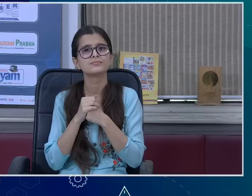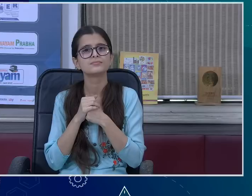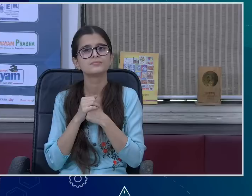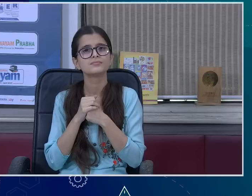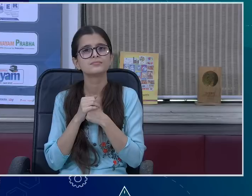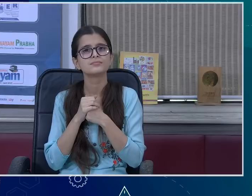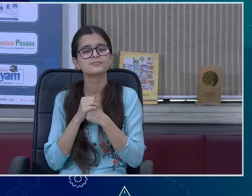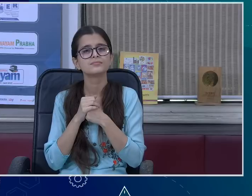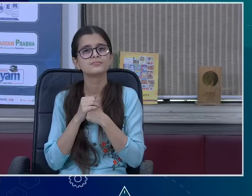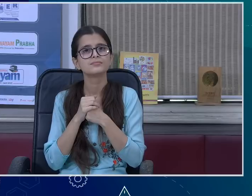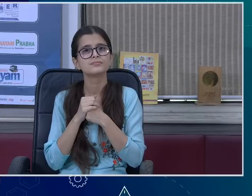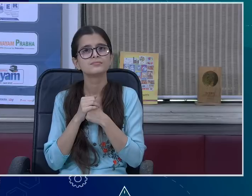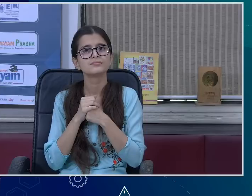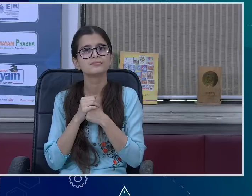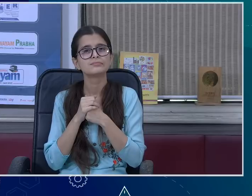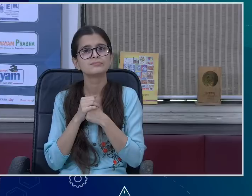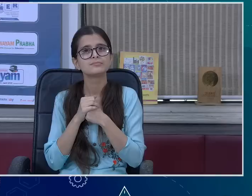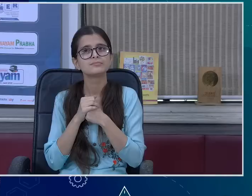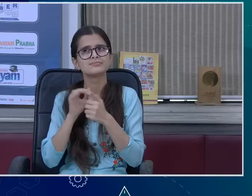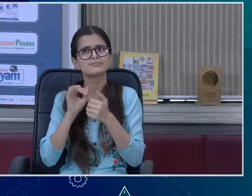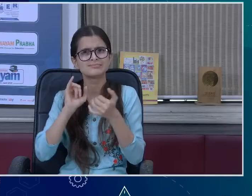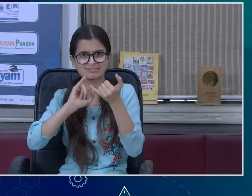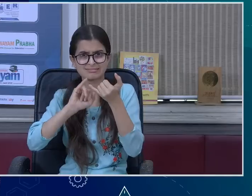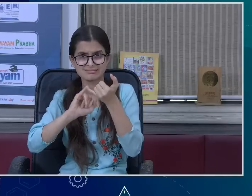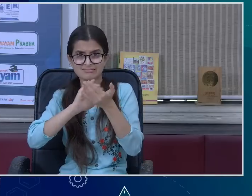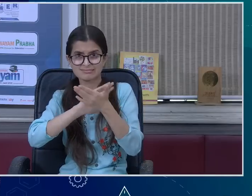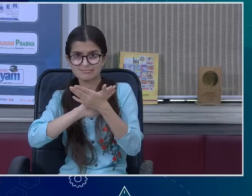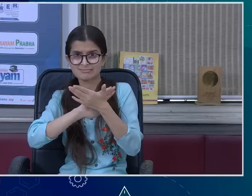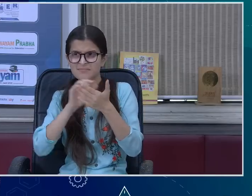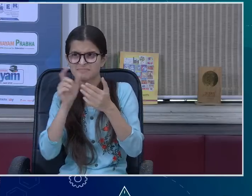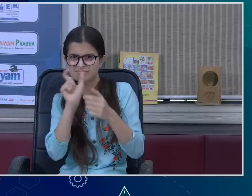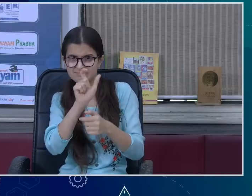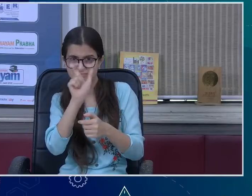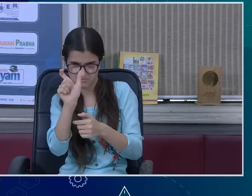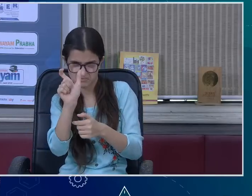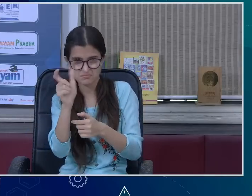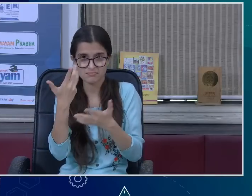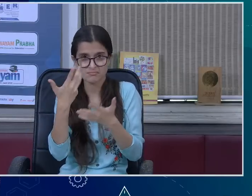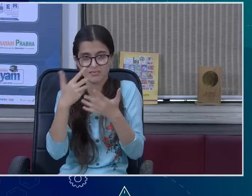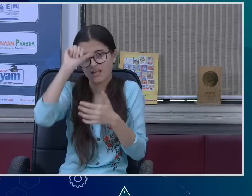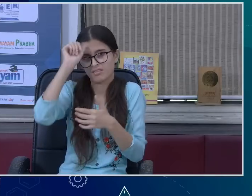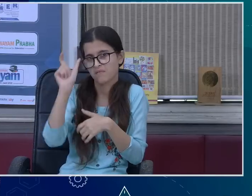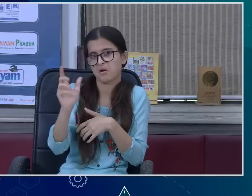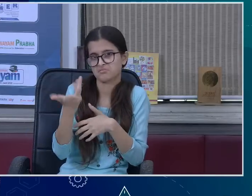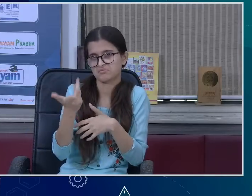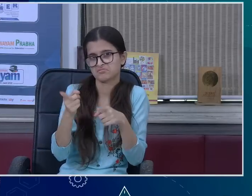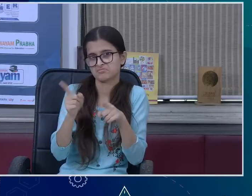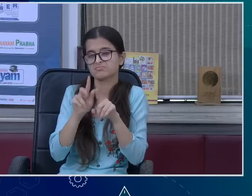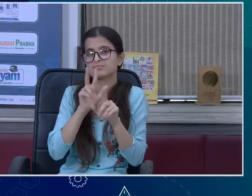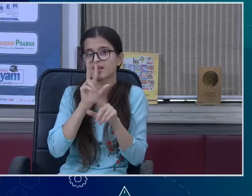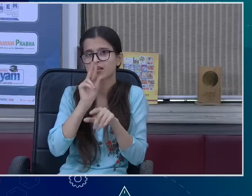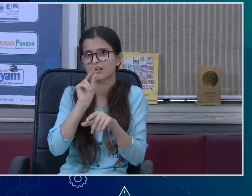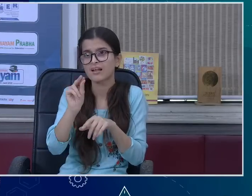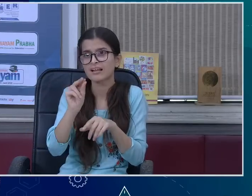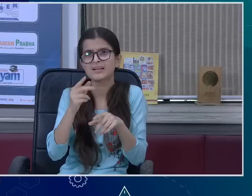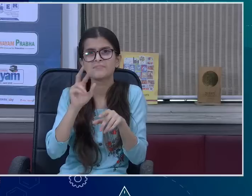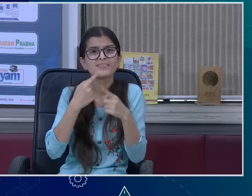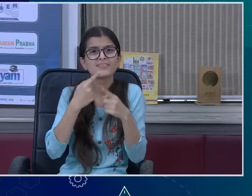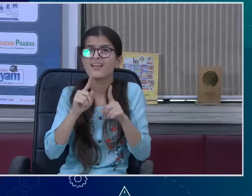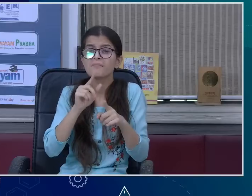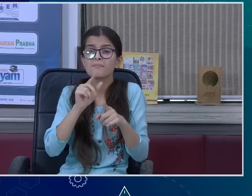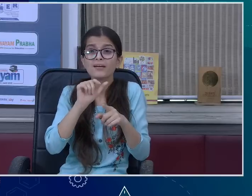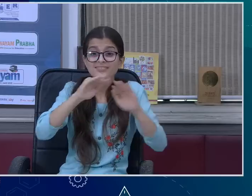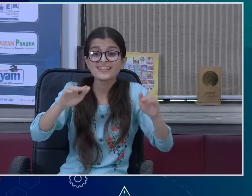they should make it a sagara. That may be difficult for them. So by using the sounds, they should be able to produce different